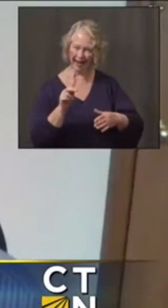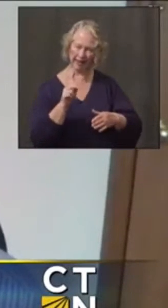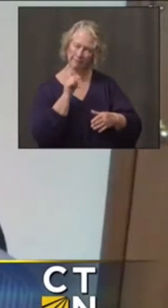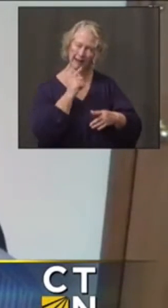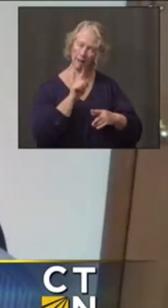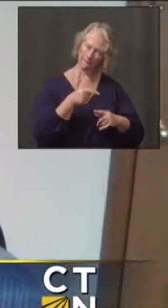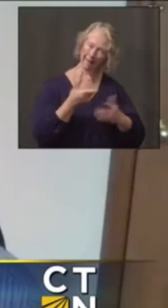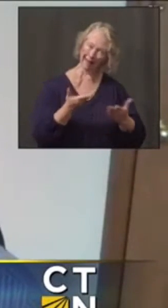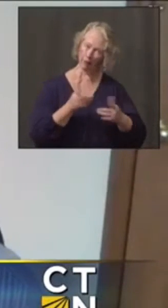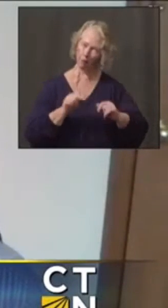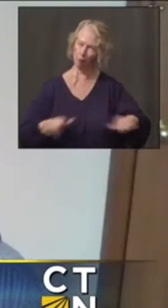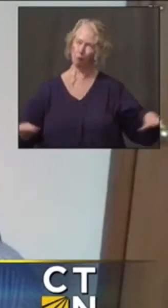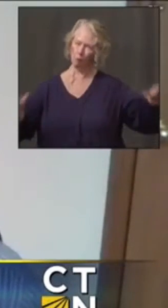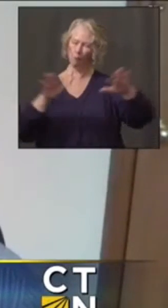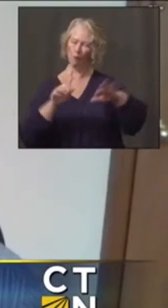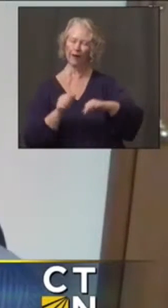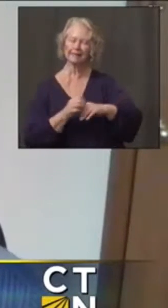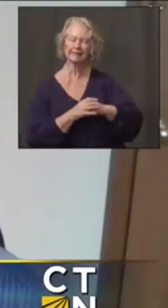our sites.